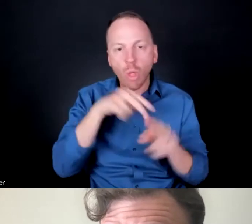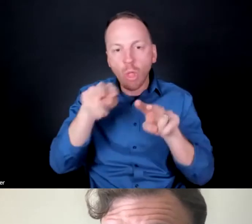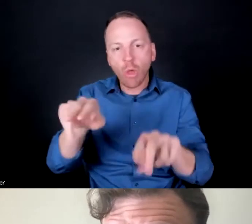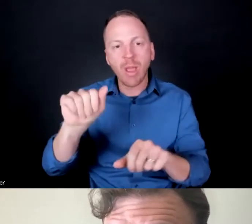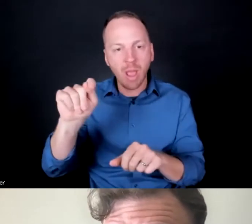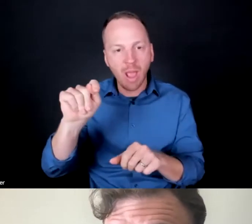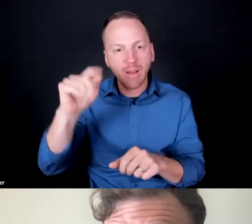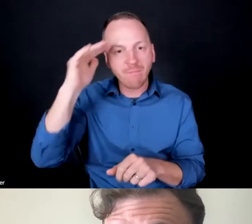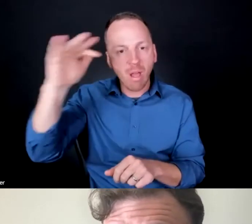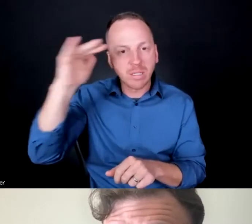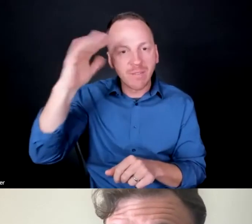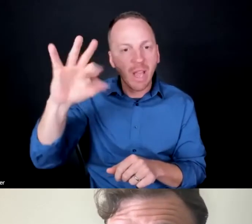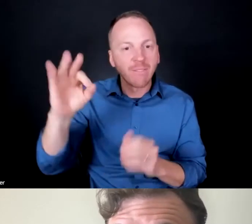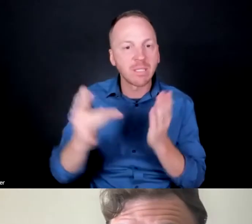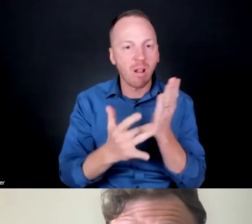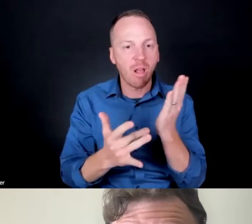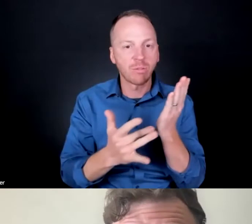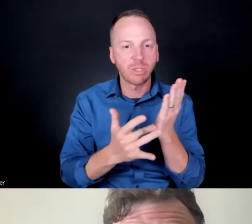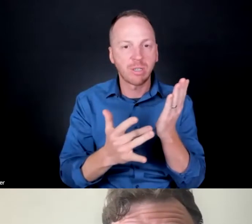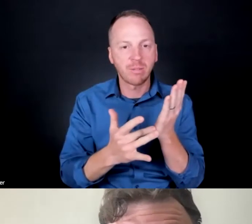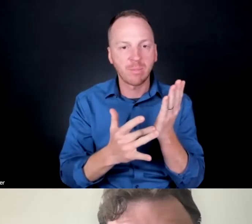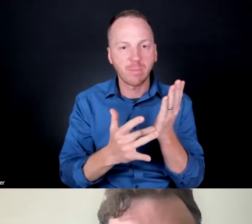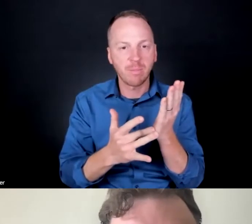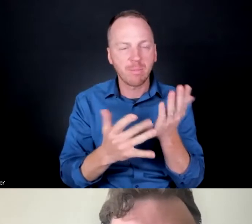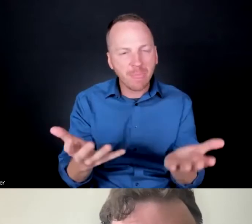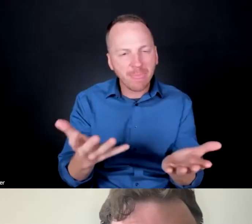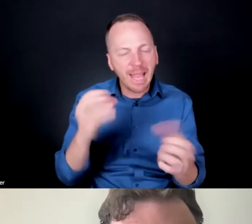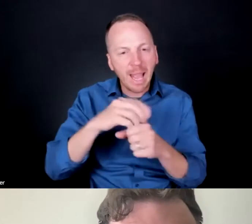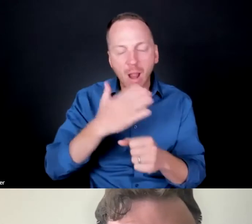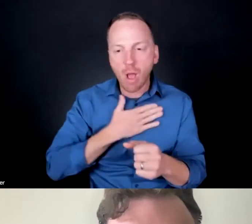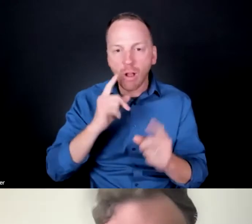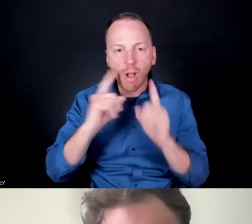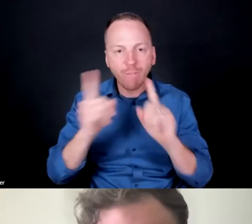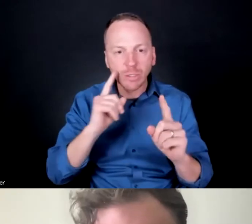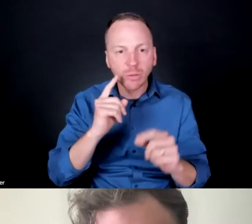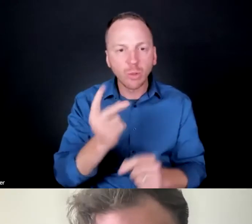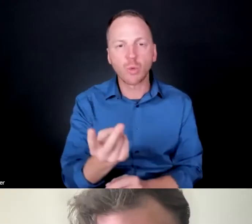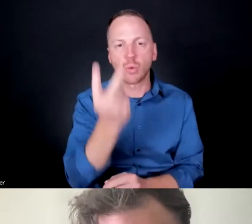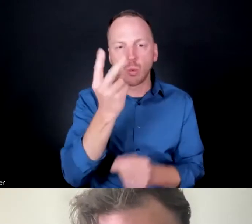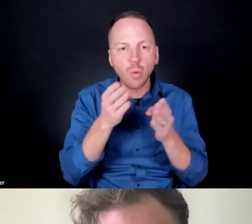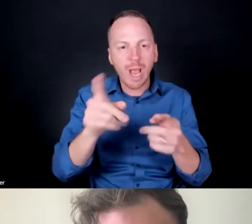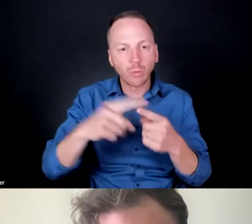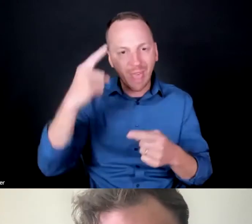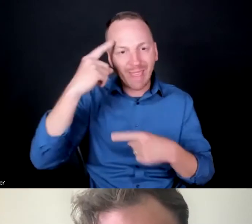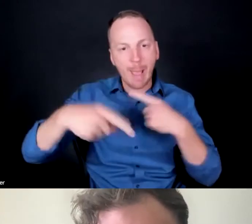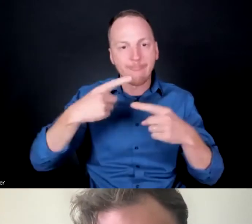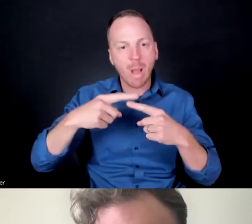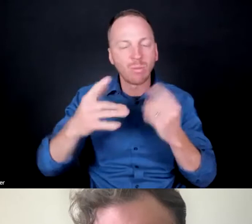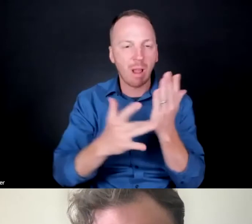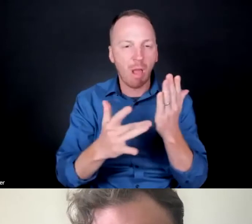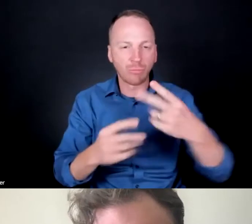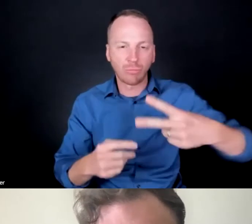the philosophy of technology. And in this conversation, there were two dominant ways of thinking about technology, and I think